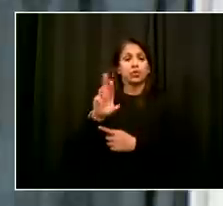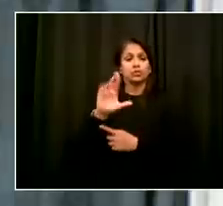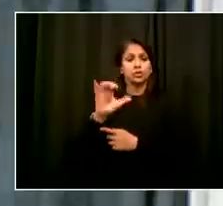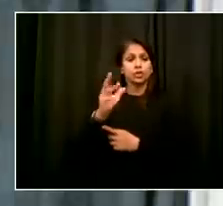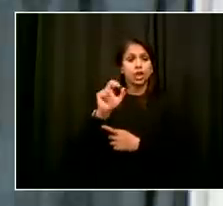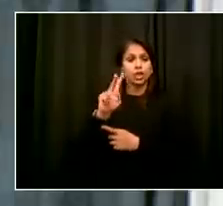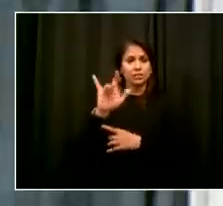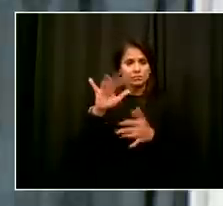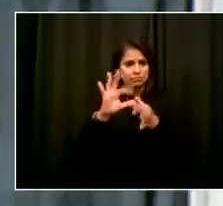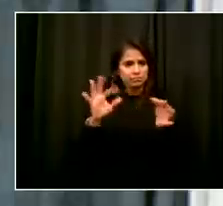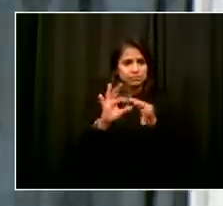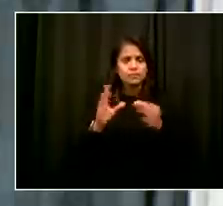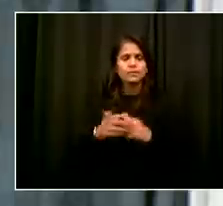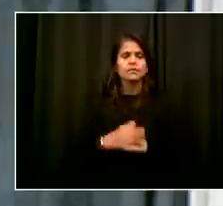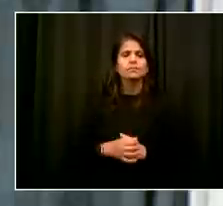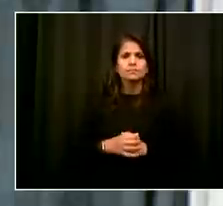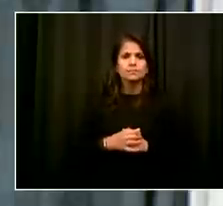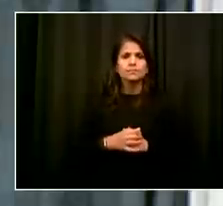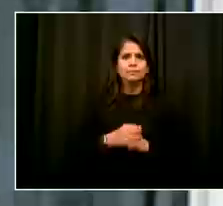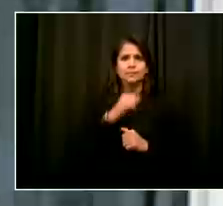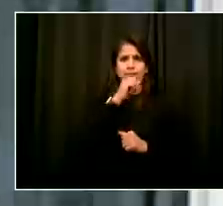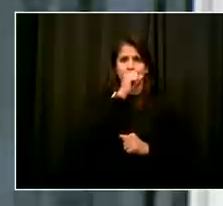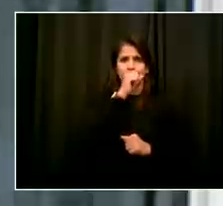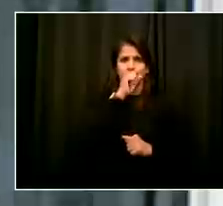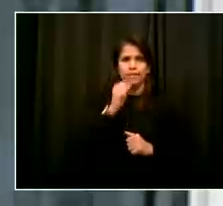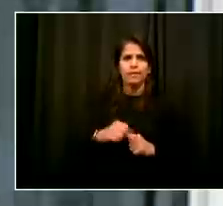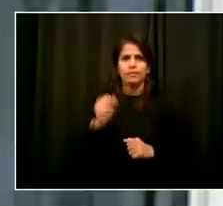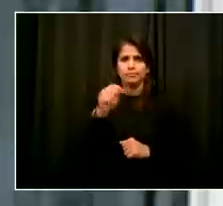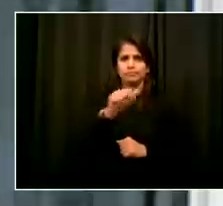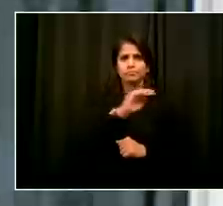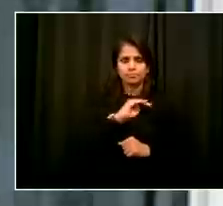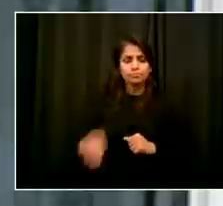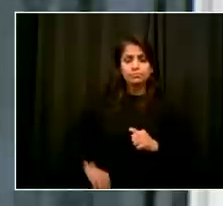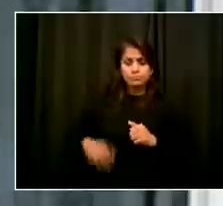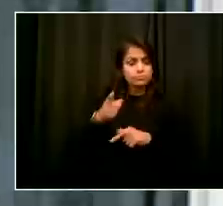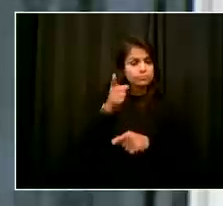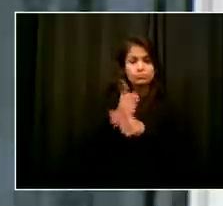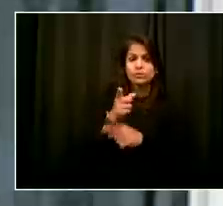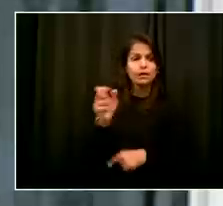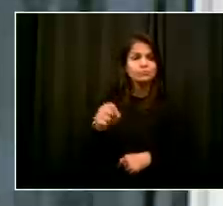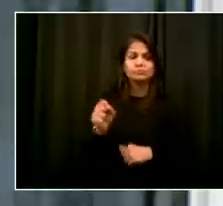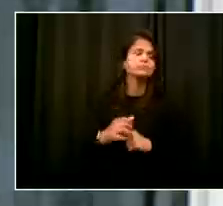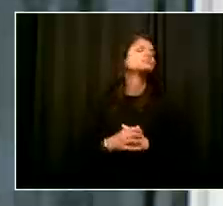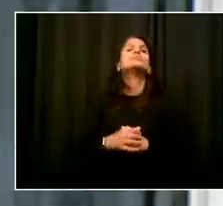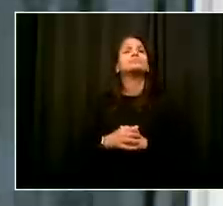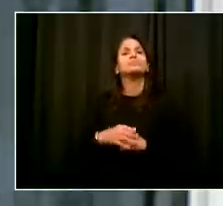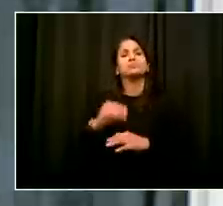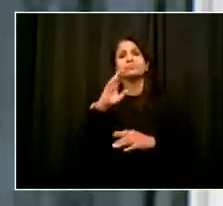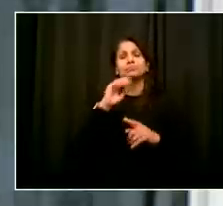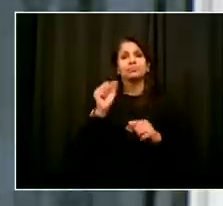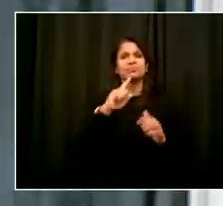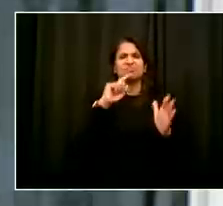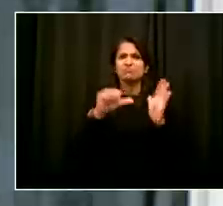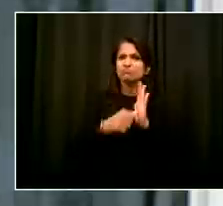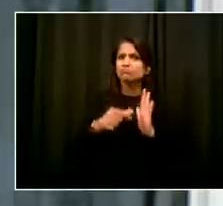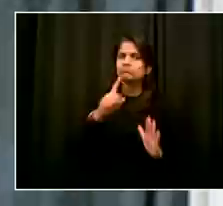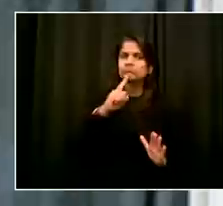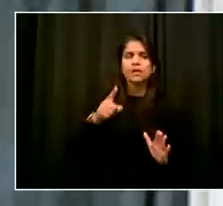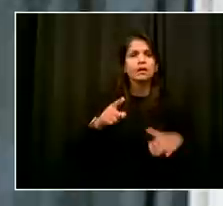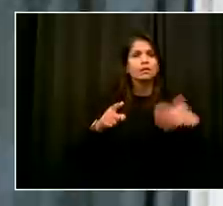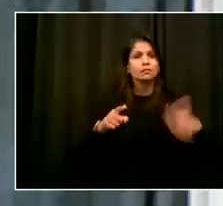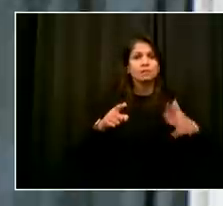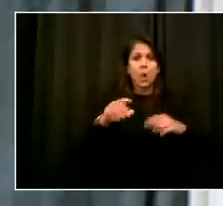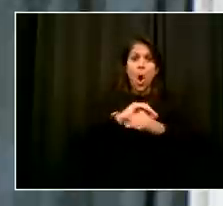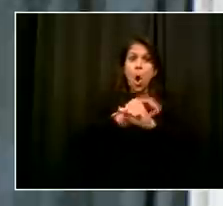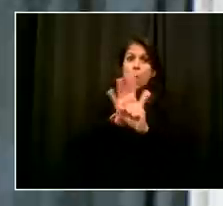Asian communities in New York City significantly, particularly in parts of Queens, which is